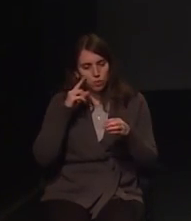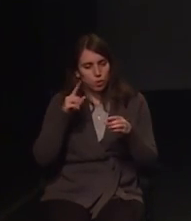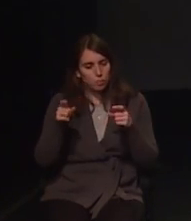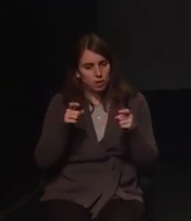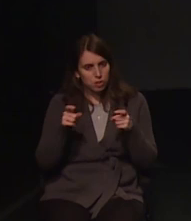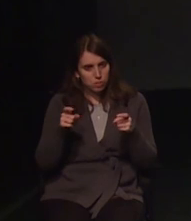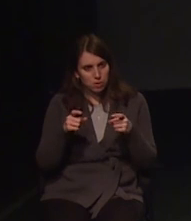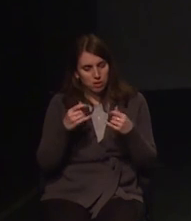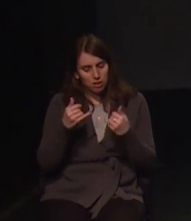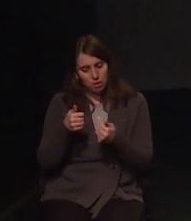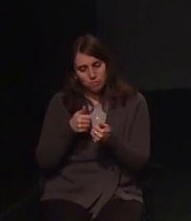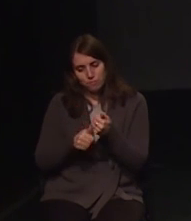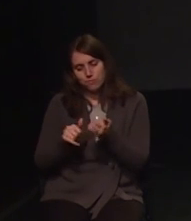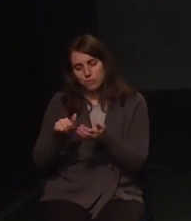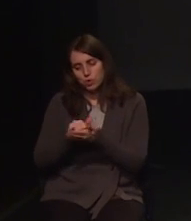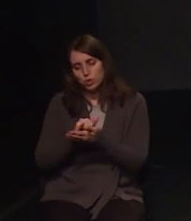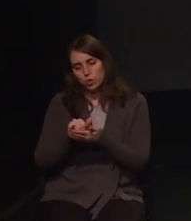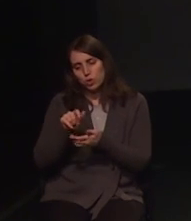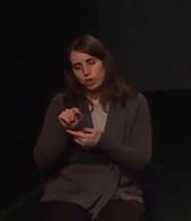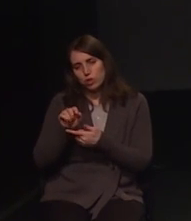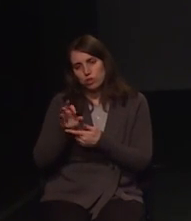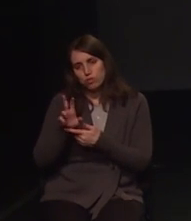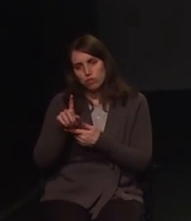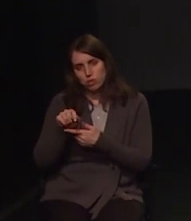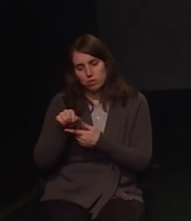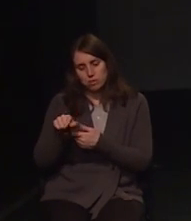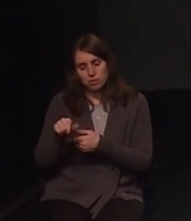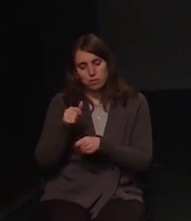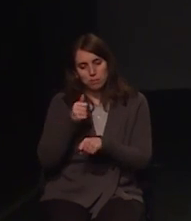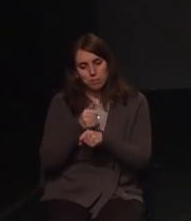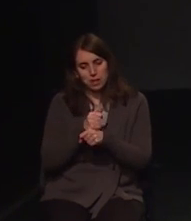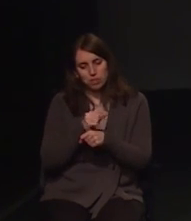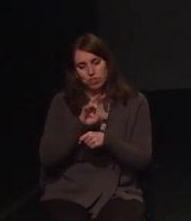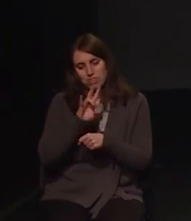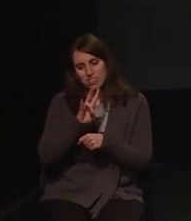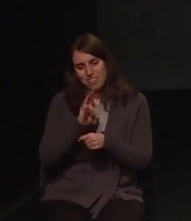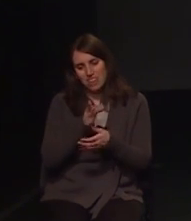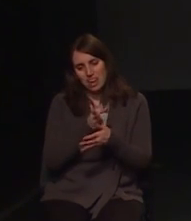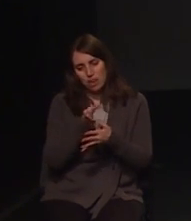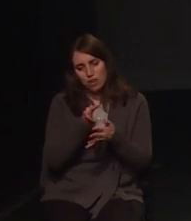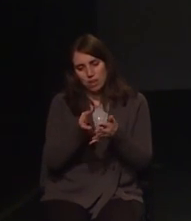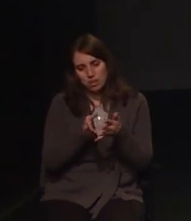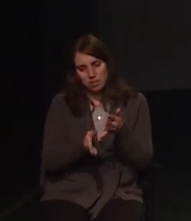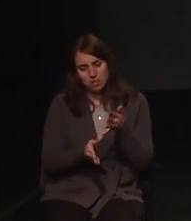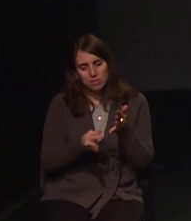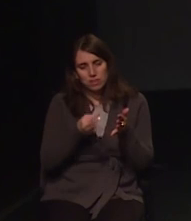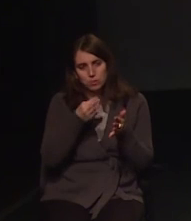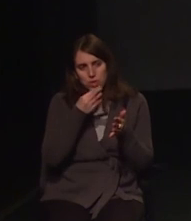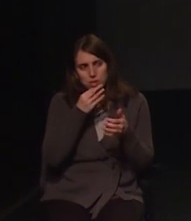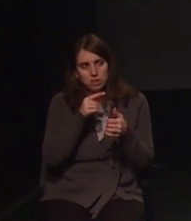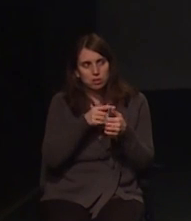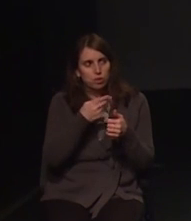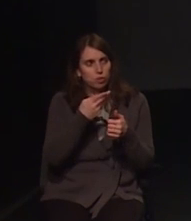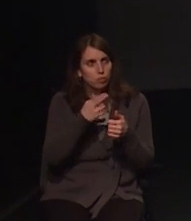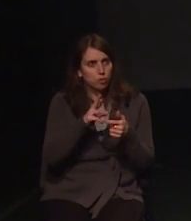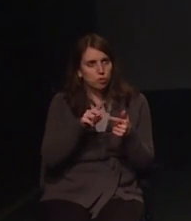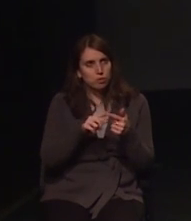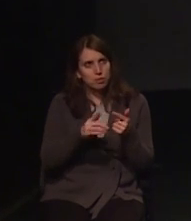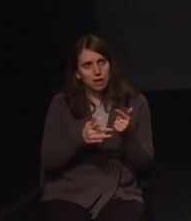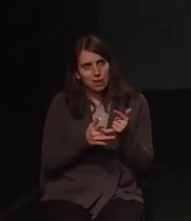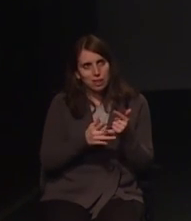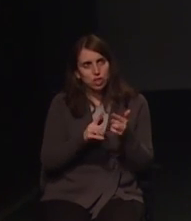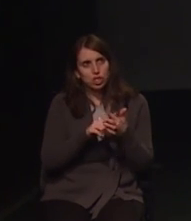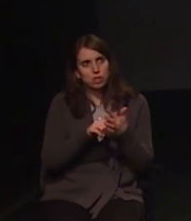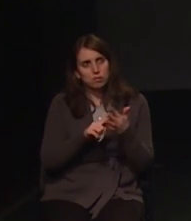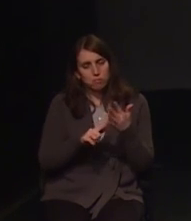Community Trust. They are based on seven areas of expertise, which include human resources, technology, etc. And